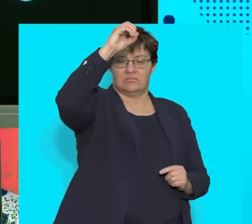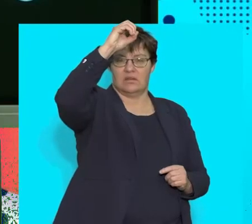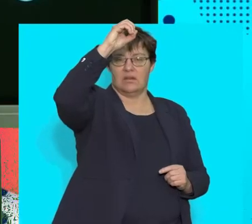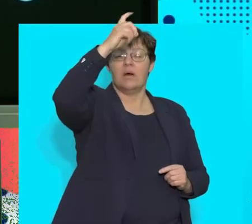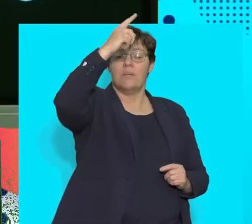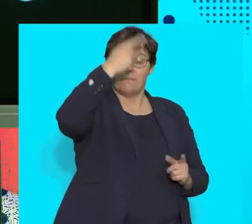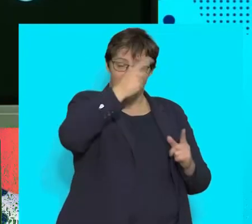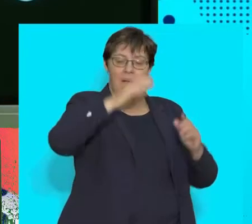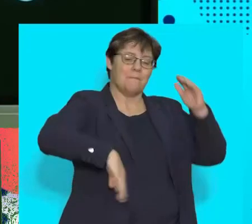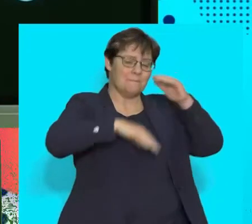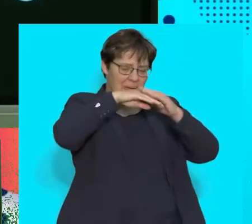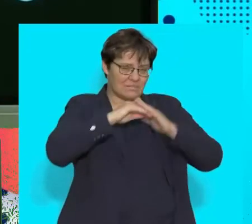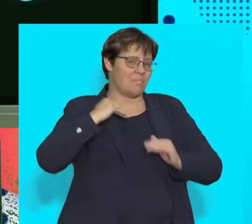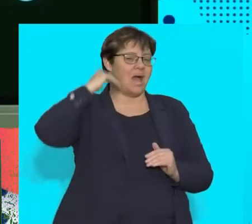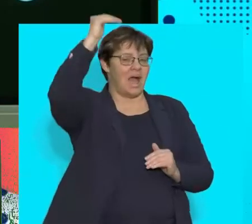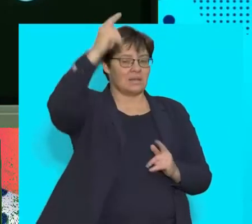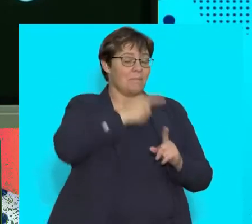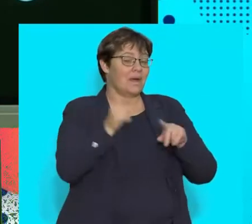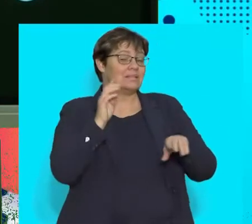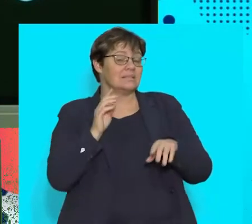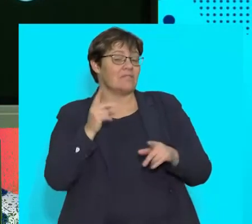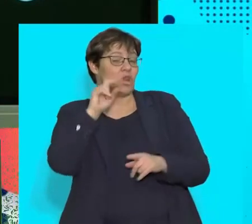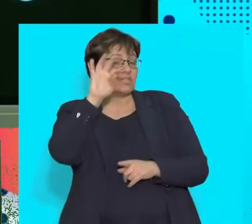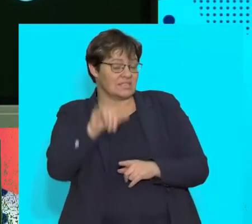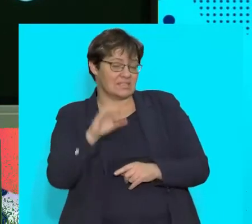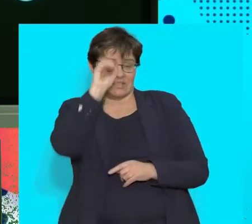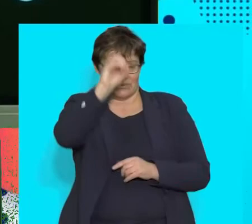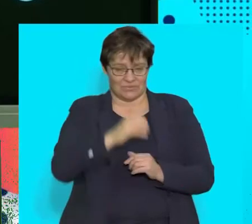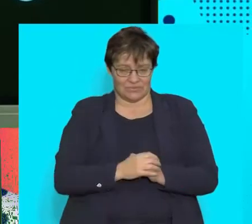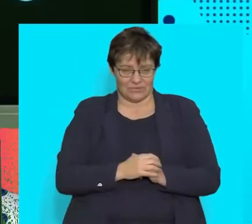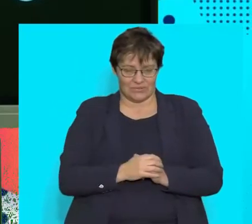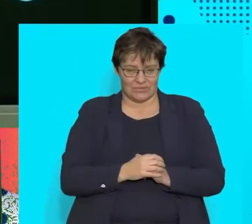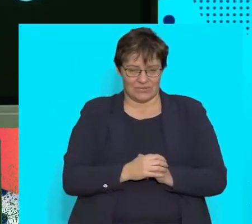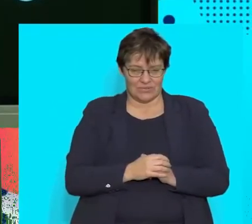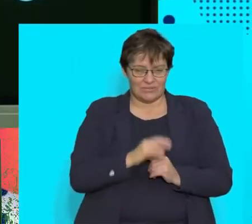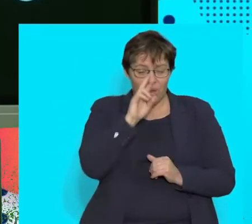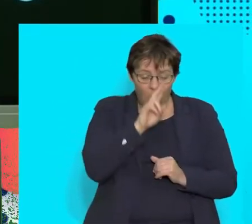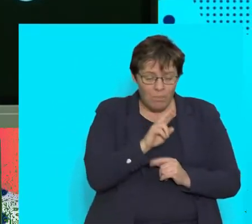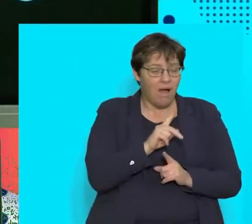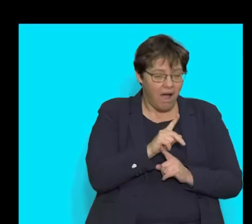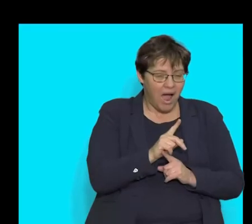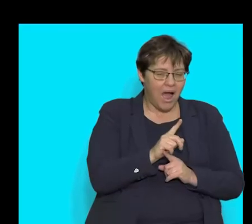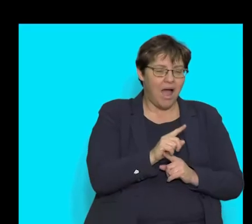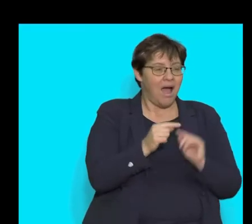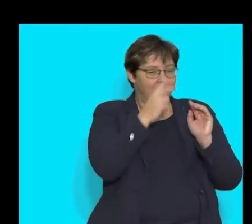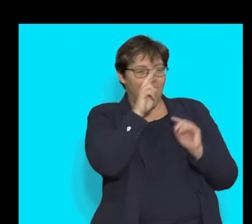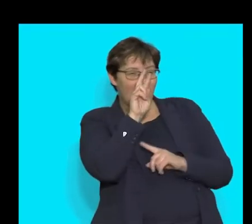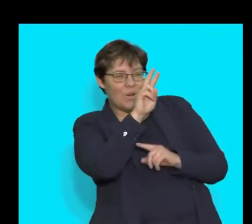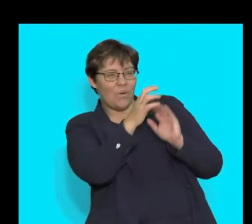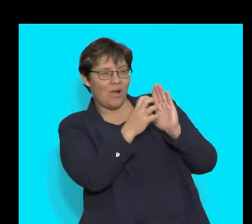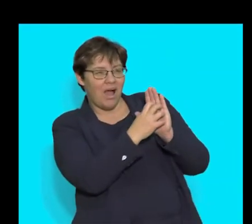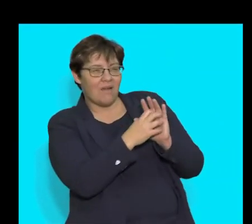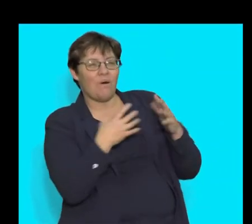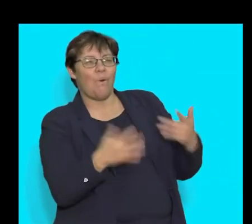has the maximum height above the ground. Okay, so I hope you can see there's lots to tell by just looking at key